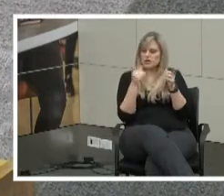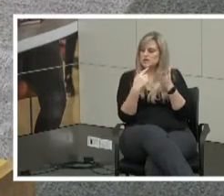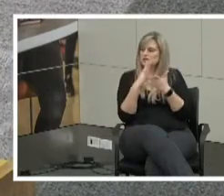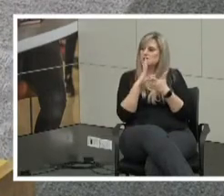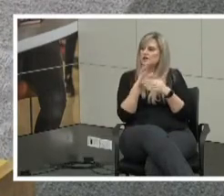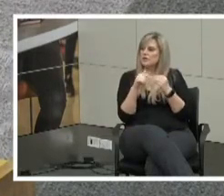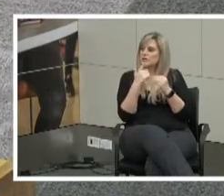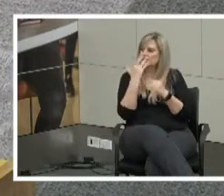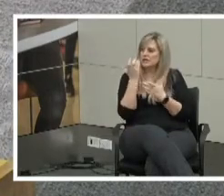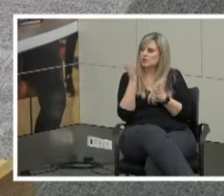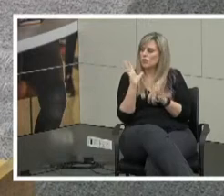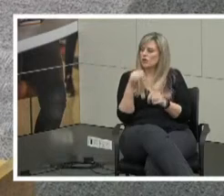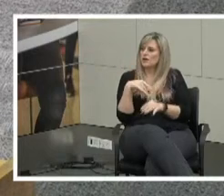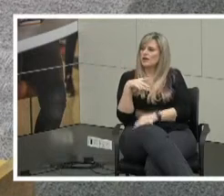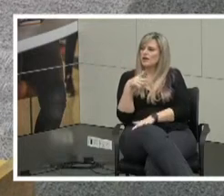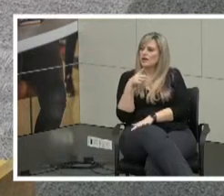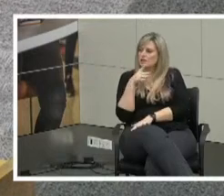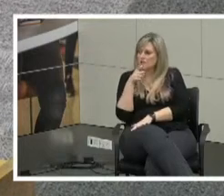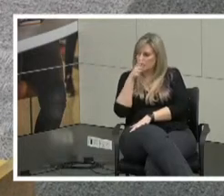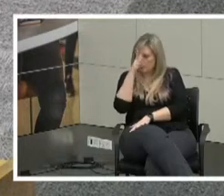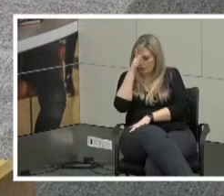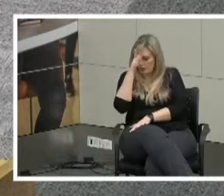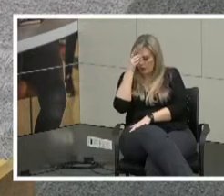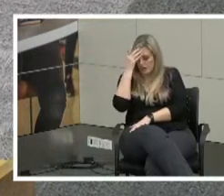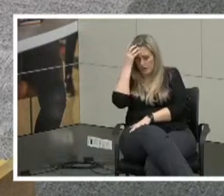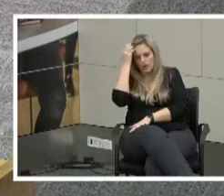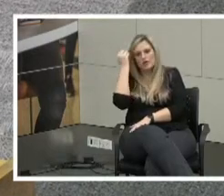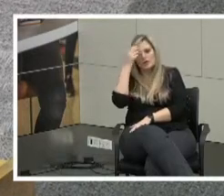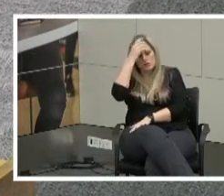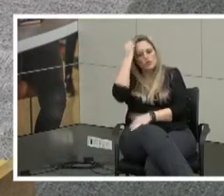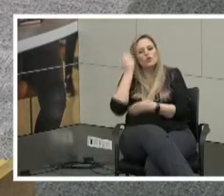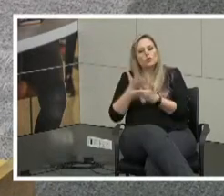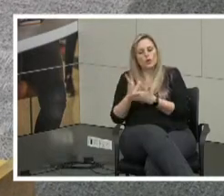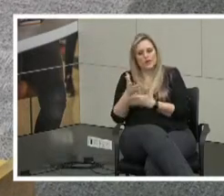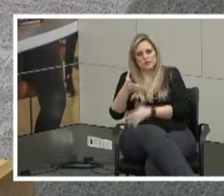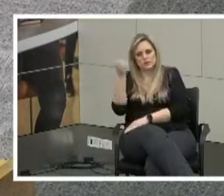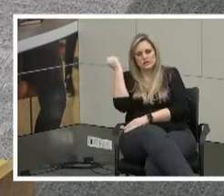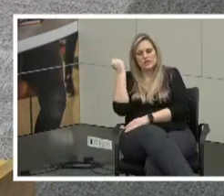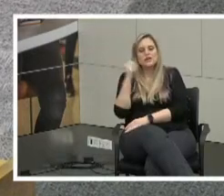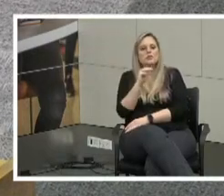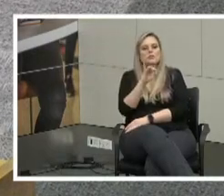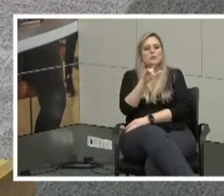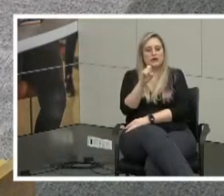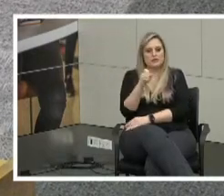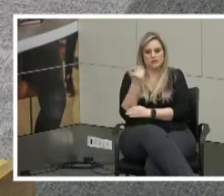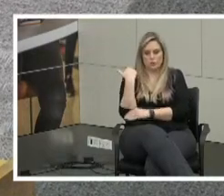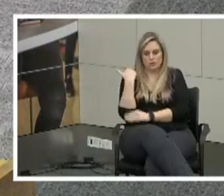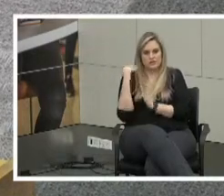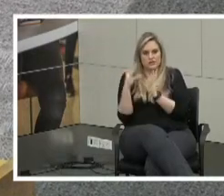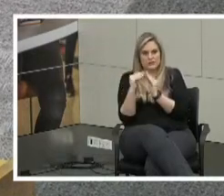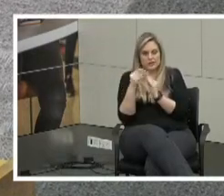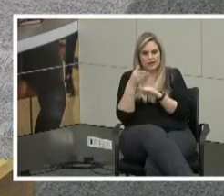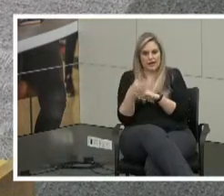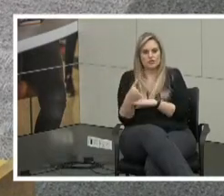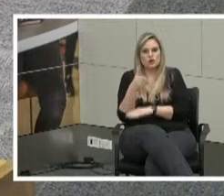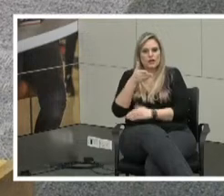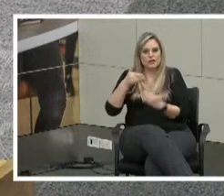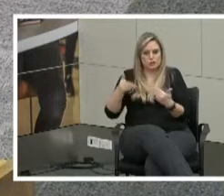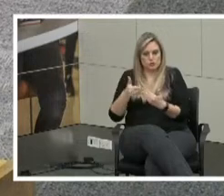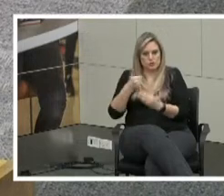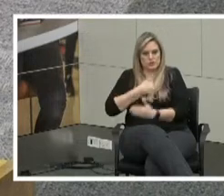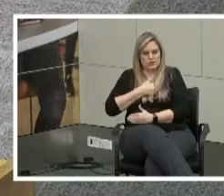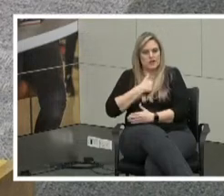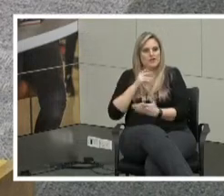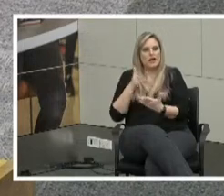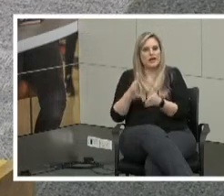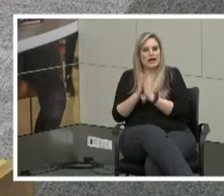don't want the parent um my parents try to be taken away from me Mr miles the previous meeting after I introduced myself I invited you